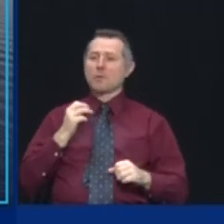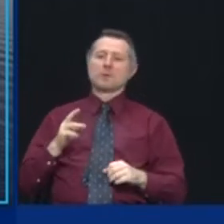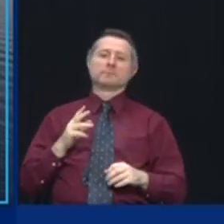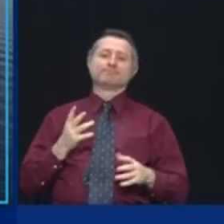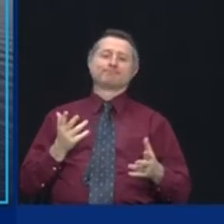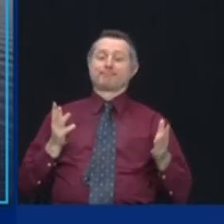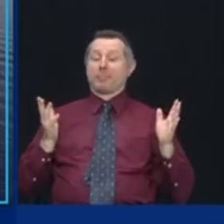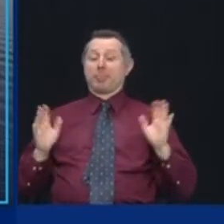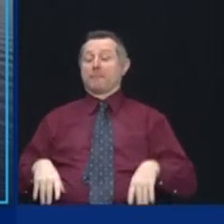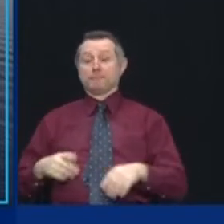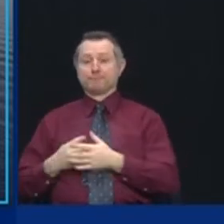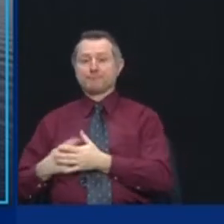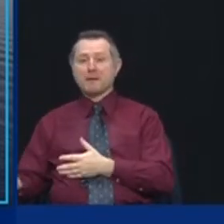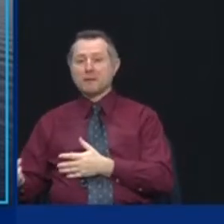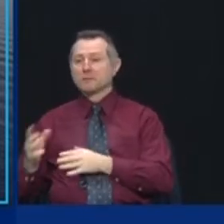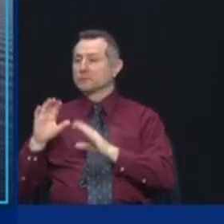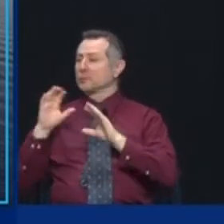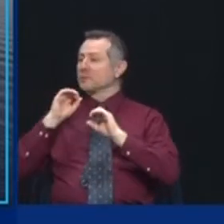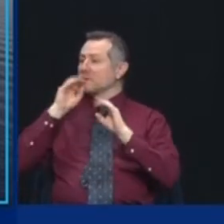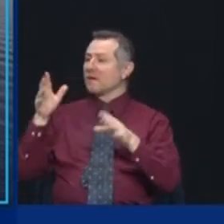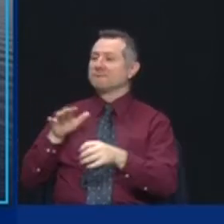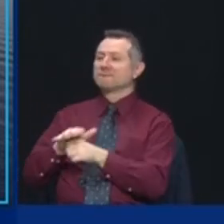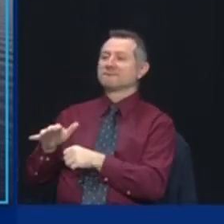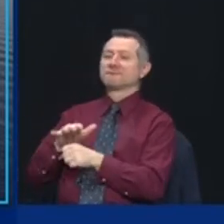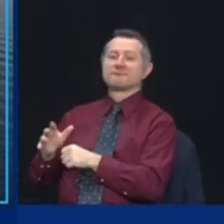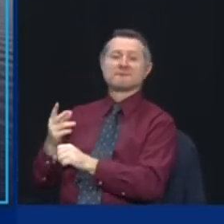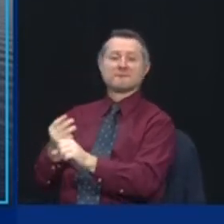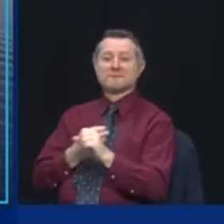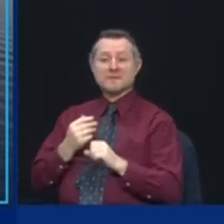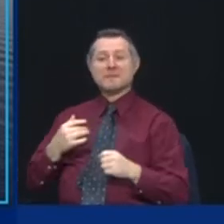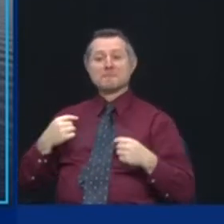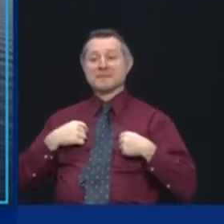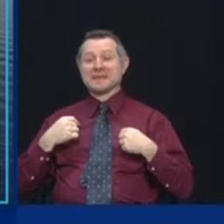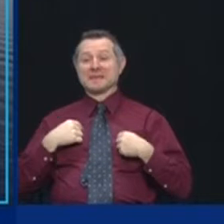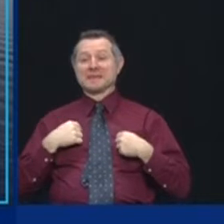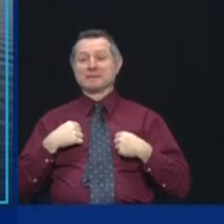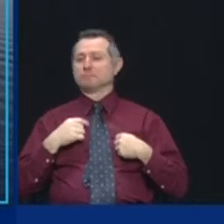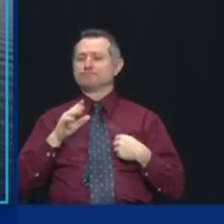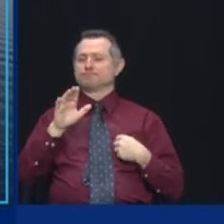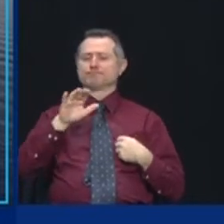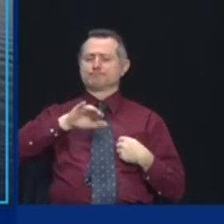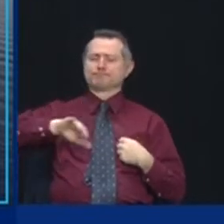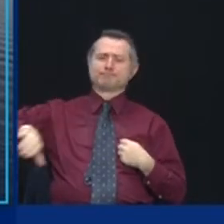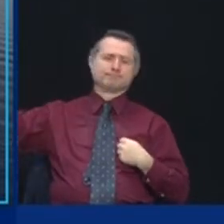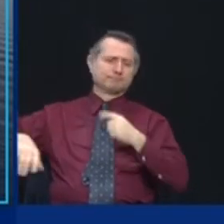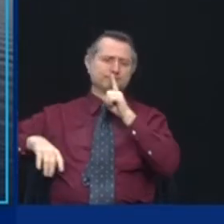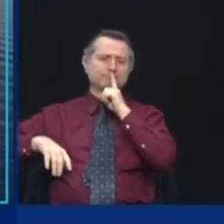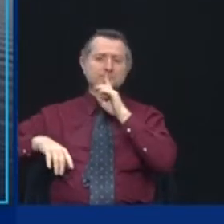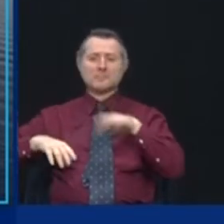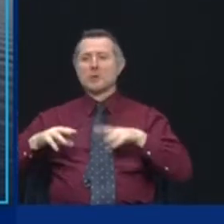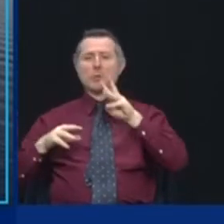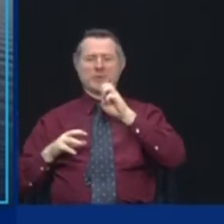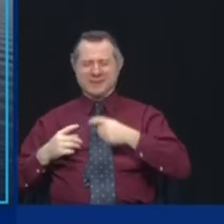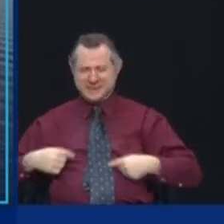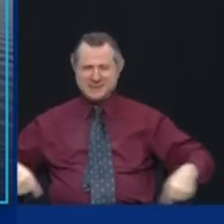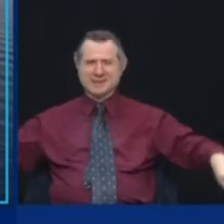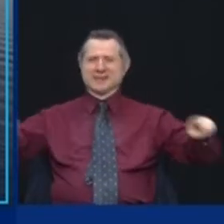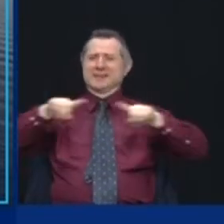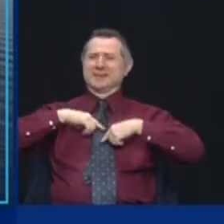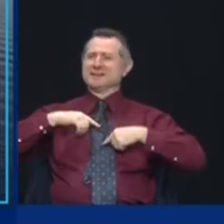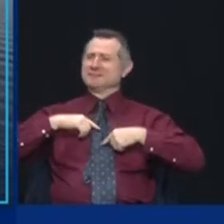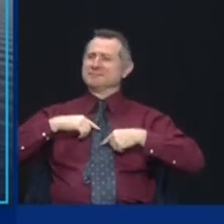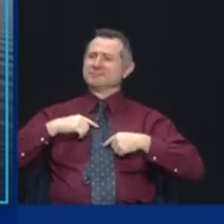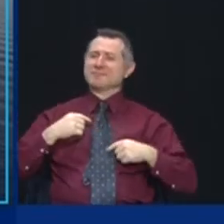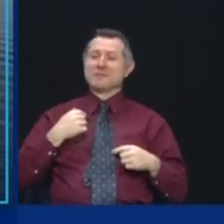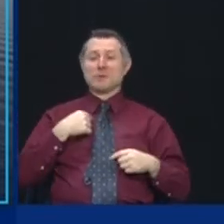is no me here. It's about we, and we have to do it. And